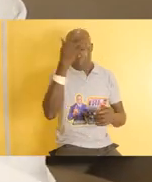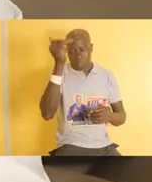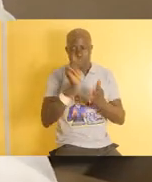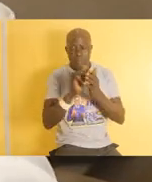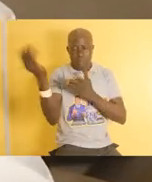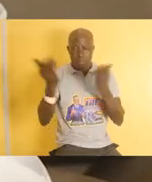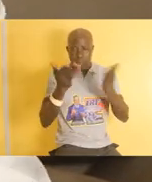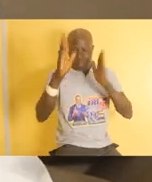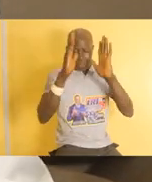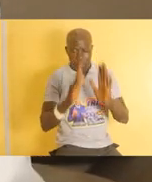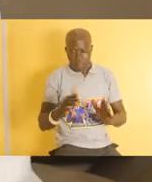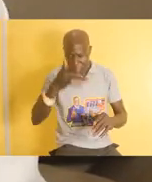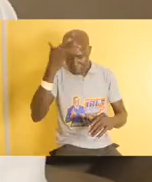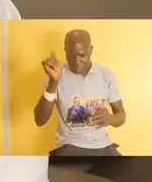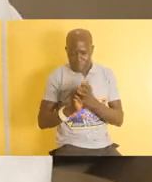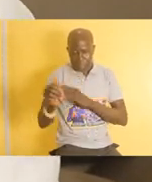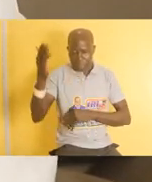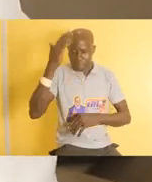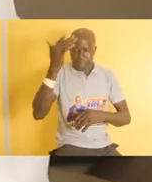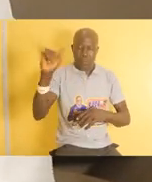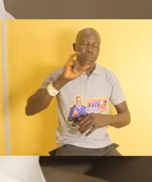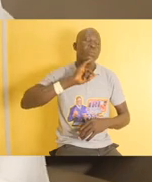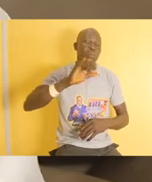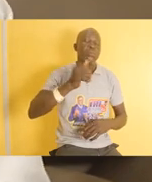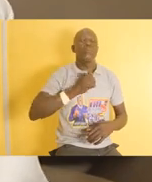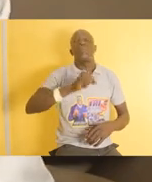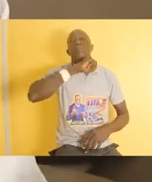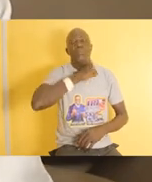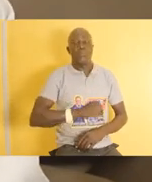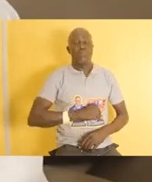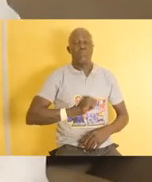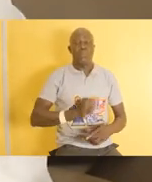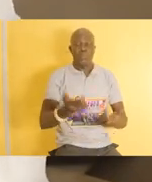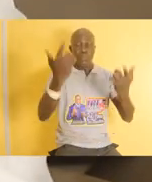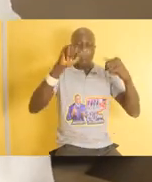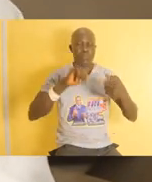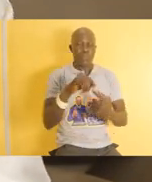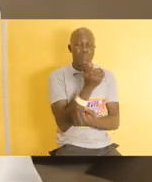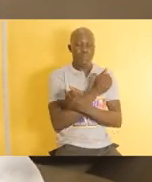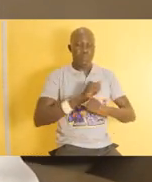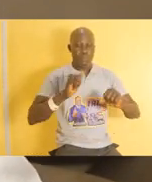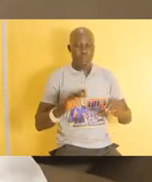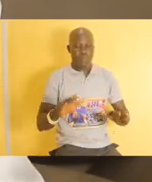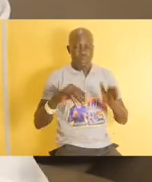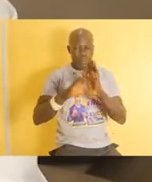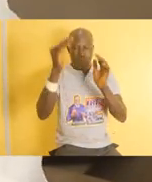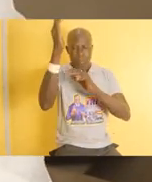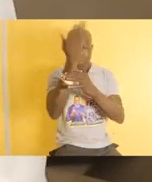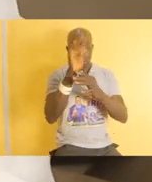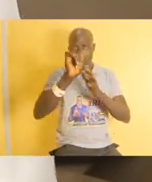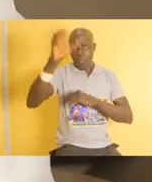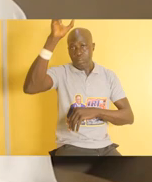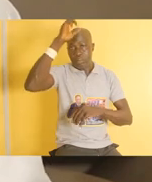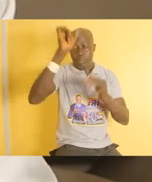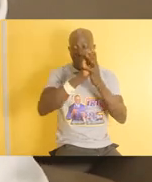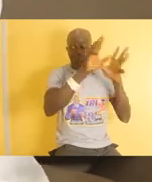won. Yes. Nitori ti mo mo ibanuje won. Aha. Emi si so kale wa. Ah. Lati gba won. Aha. Lowo awon ara Egypt. Aha. Ati lati